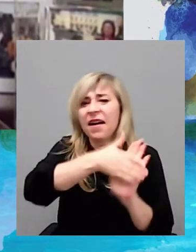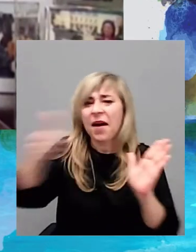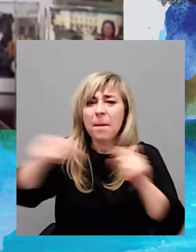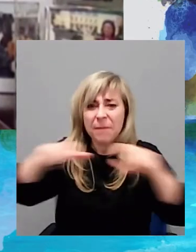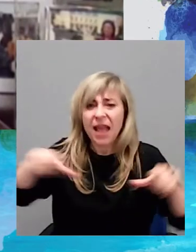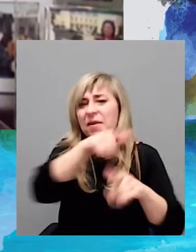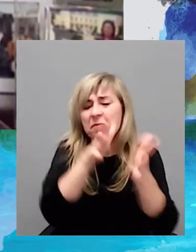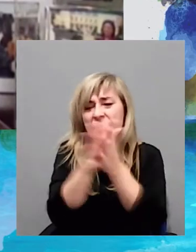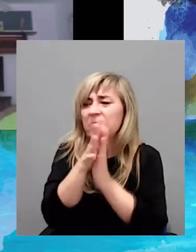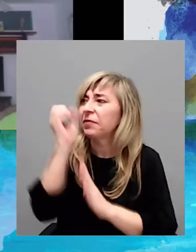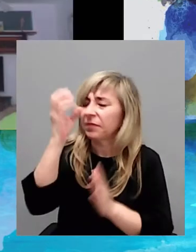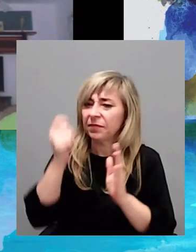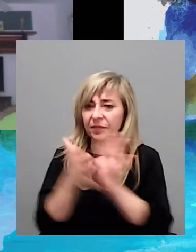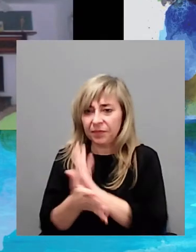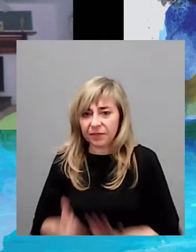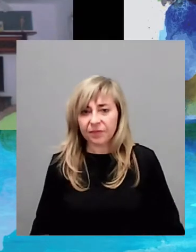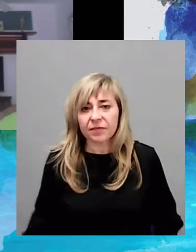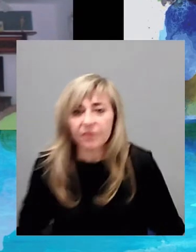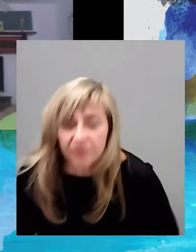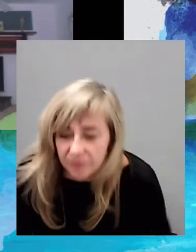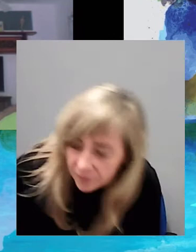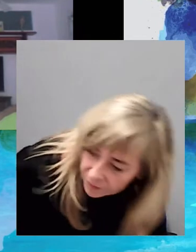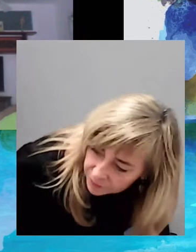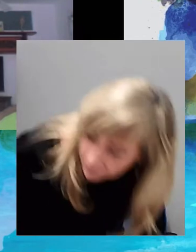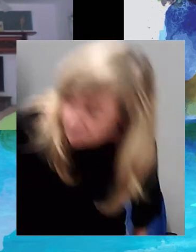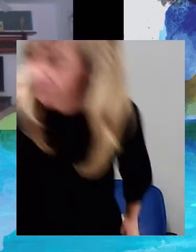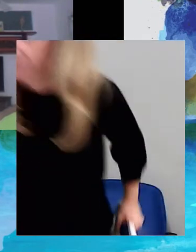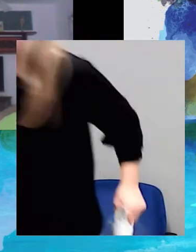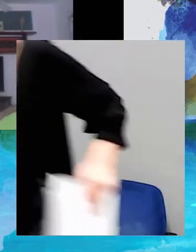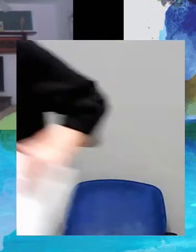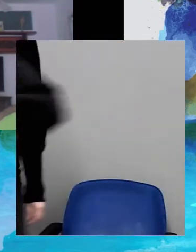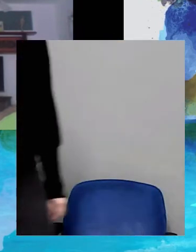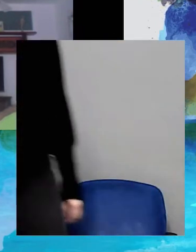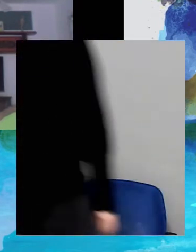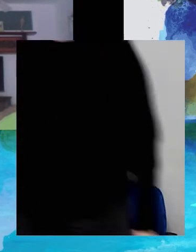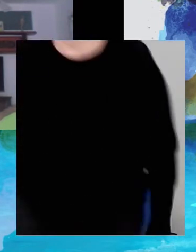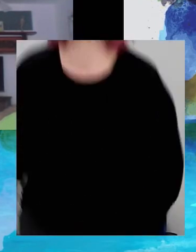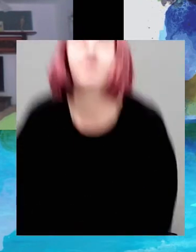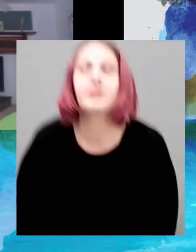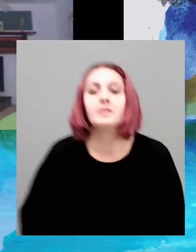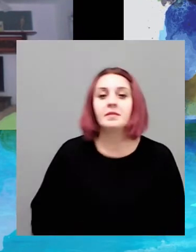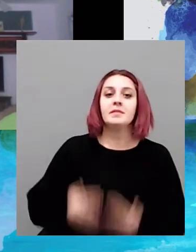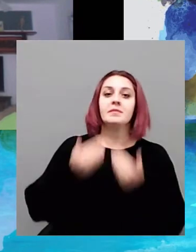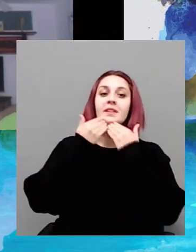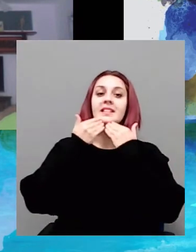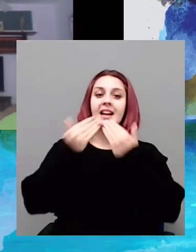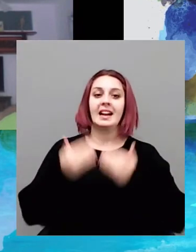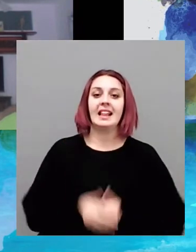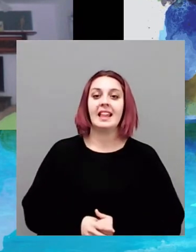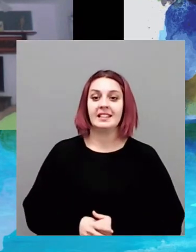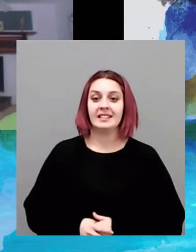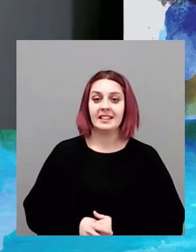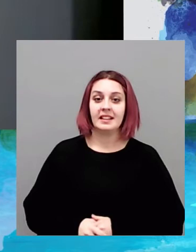that I think brings together everything we talk about during this panel. Thank you very much, Yolanda, and for